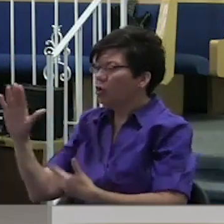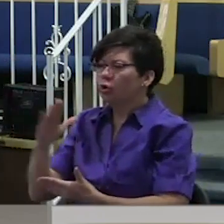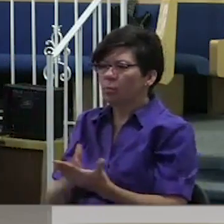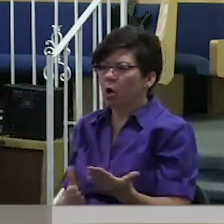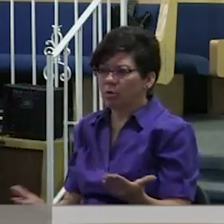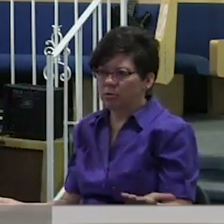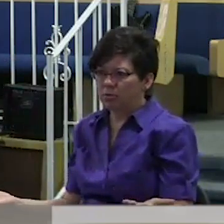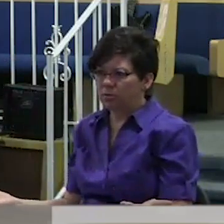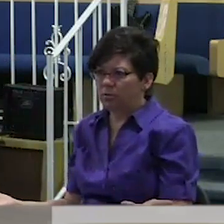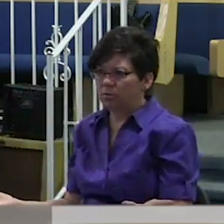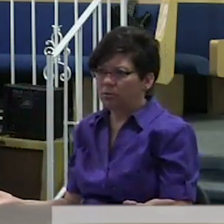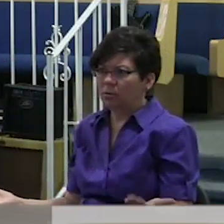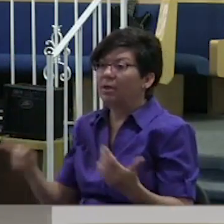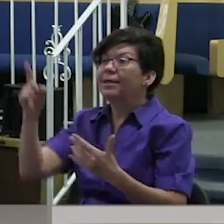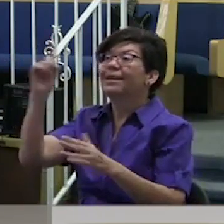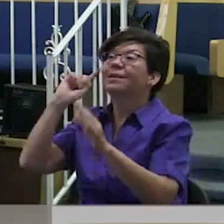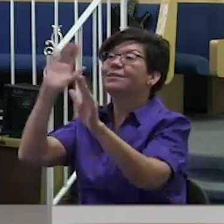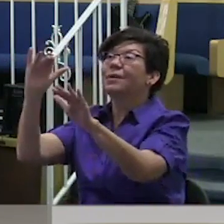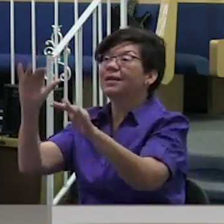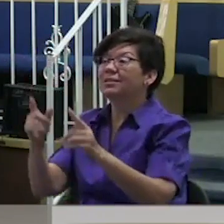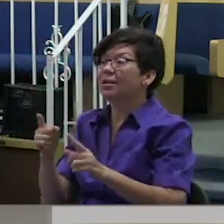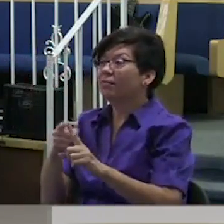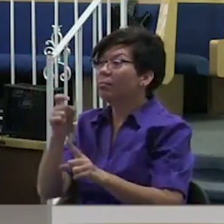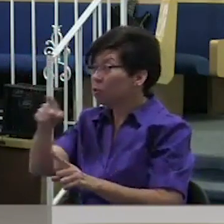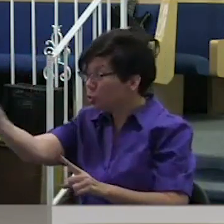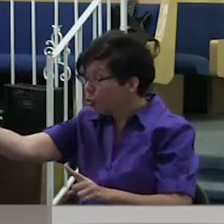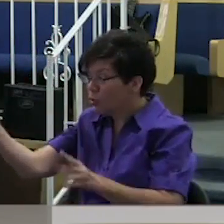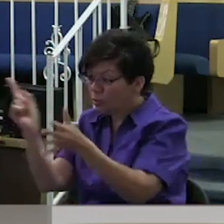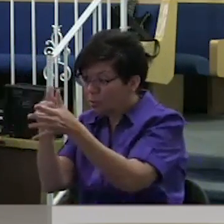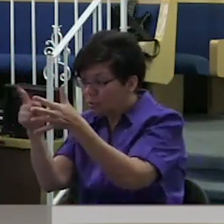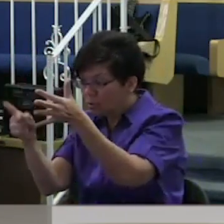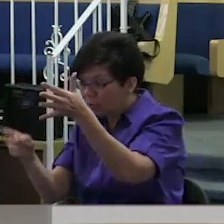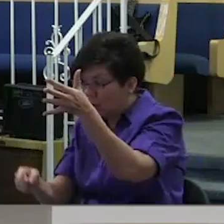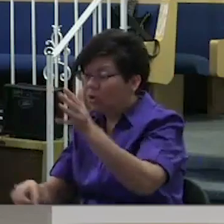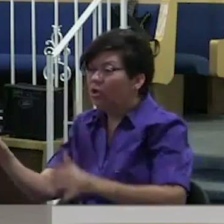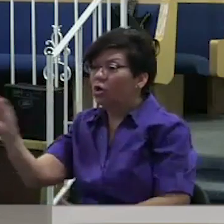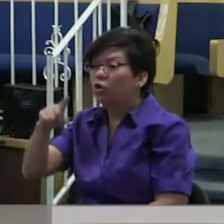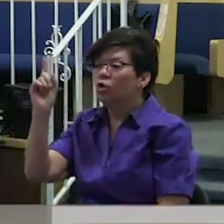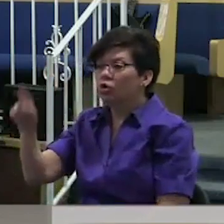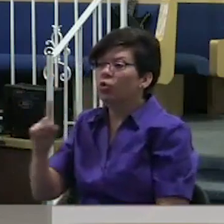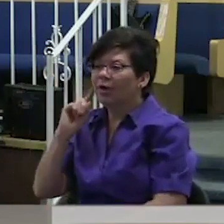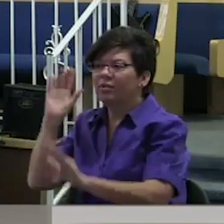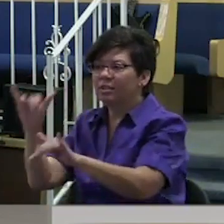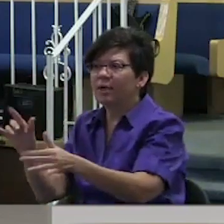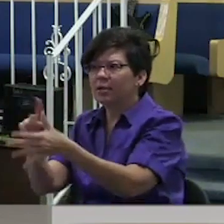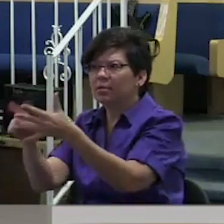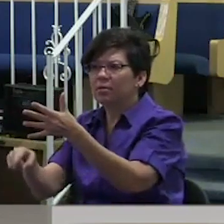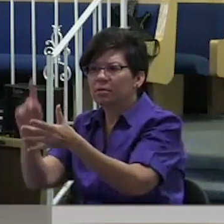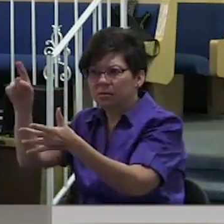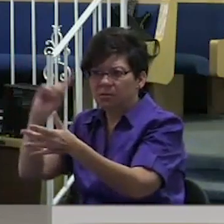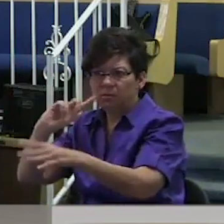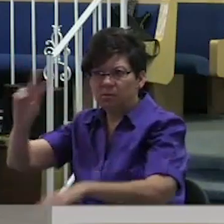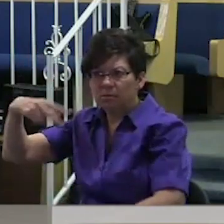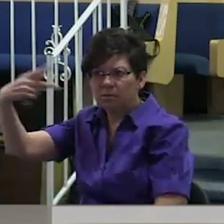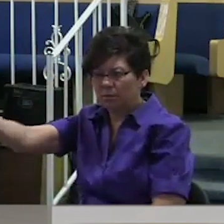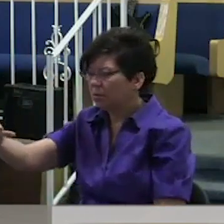part. He expects some things out of you, so do your part if you expect something out of him.